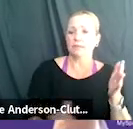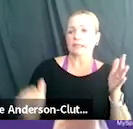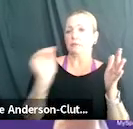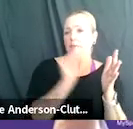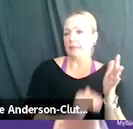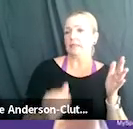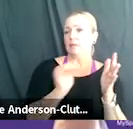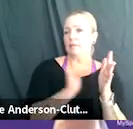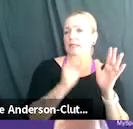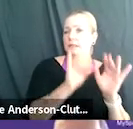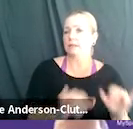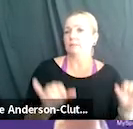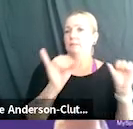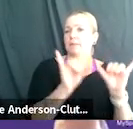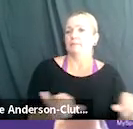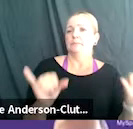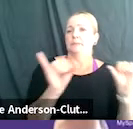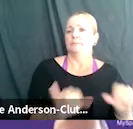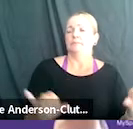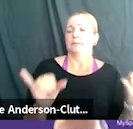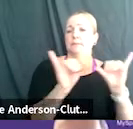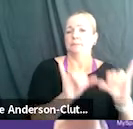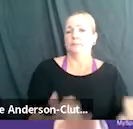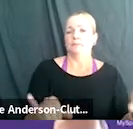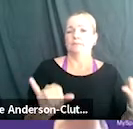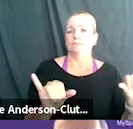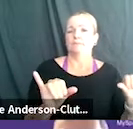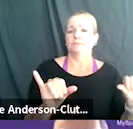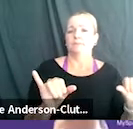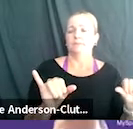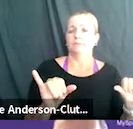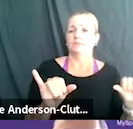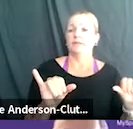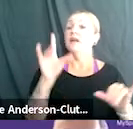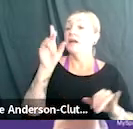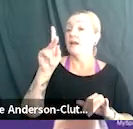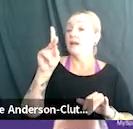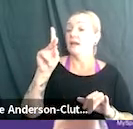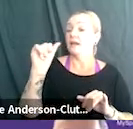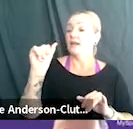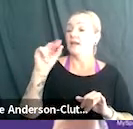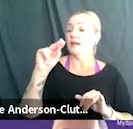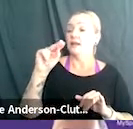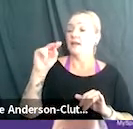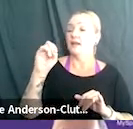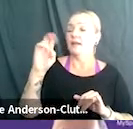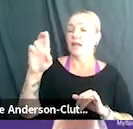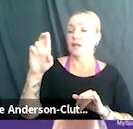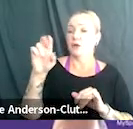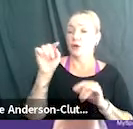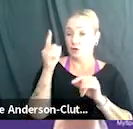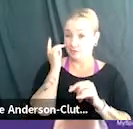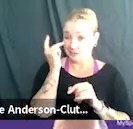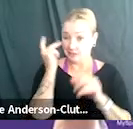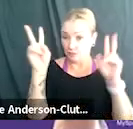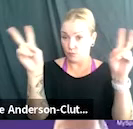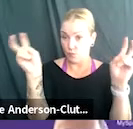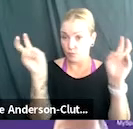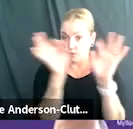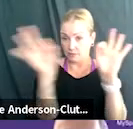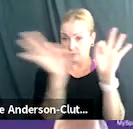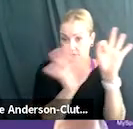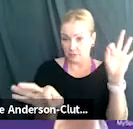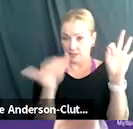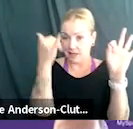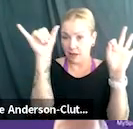what Kanner said was that that he talked about this anxiously obsessive desire for the maintenance of sameness. So he felt that